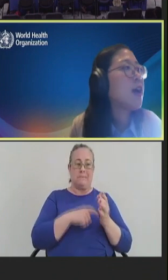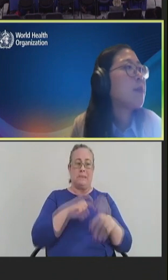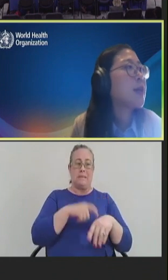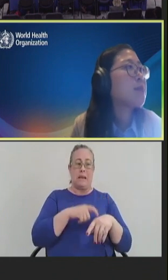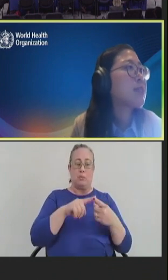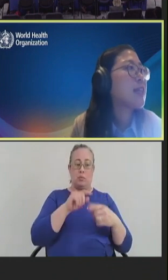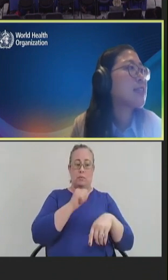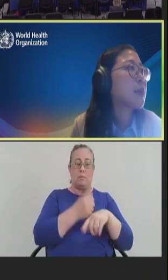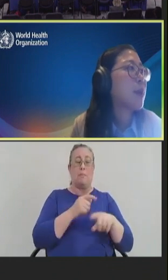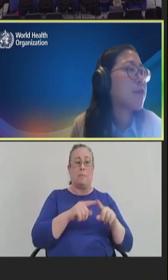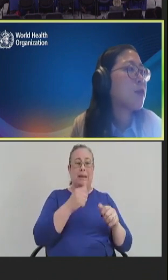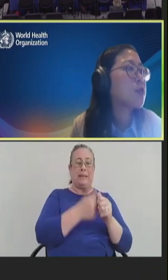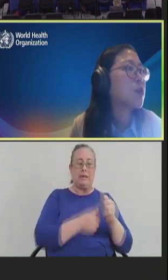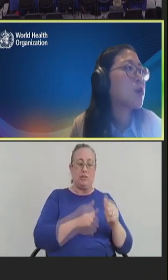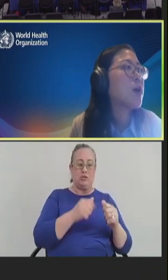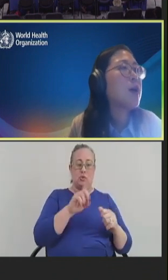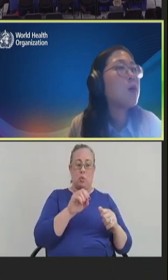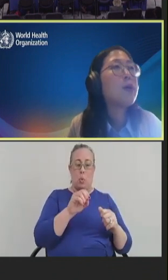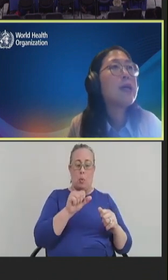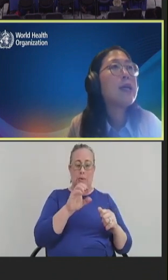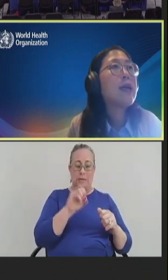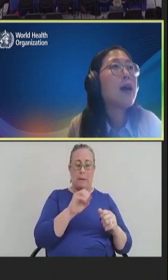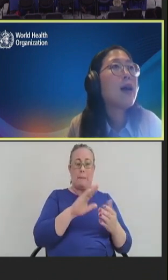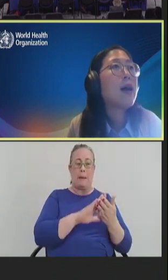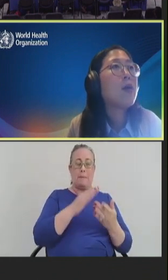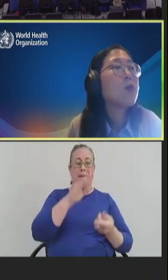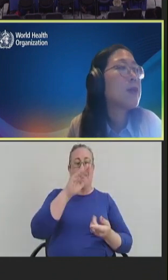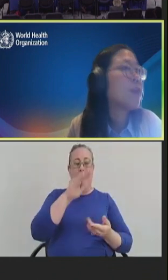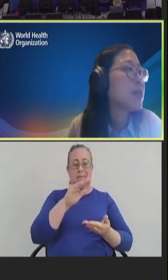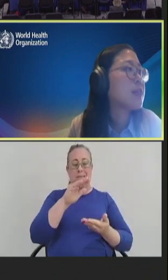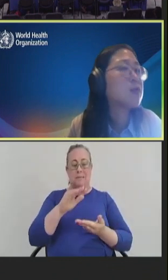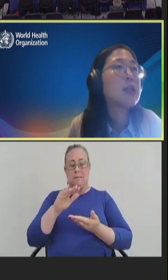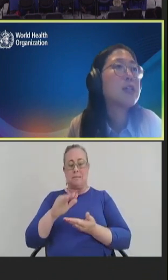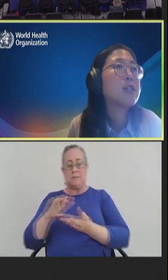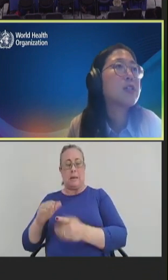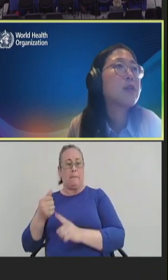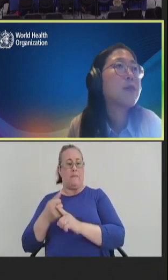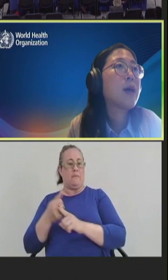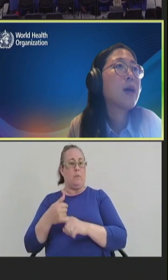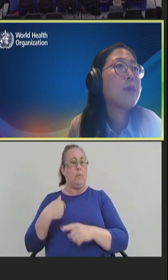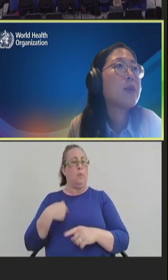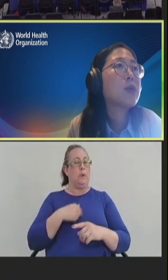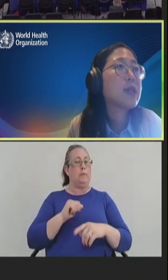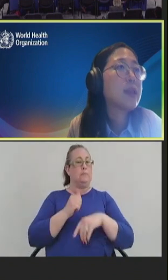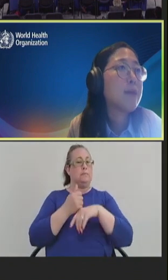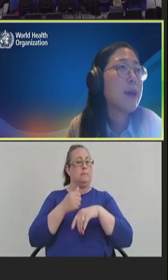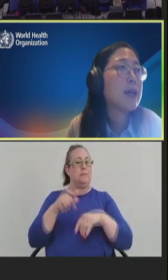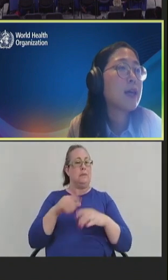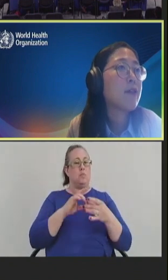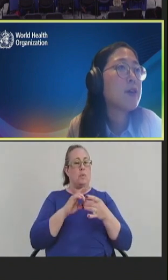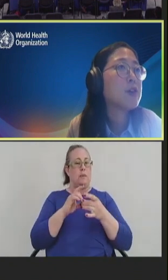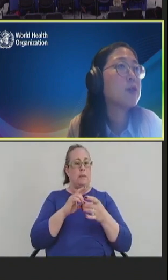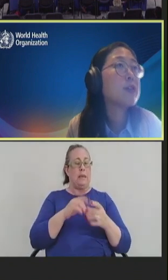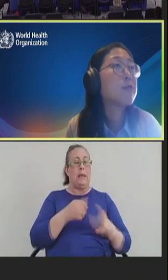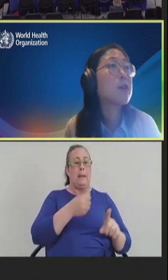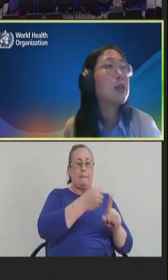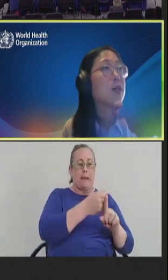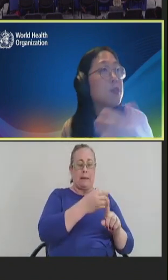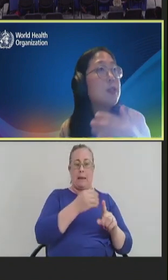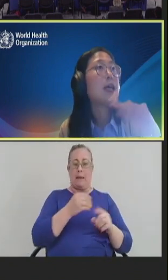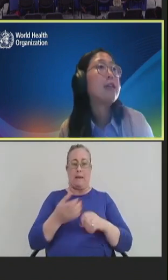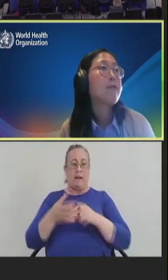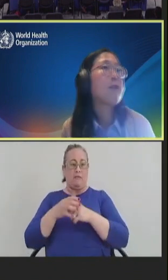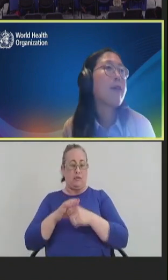doses becomes less impactful. So we fitted this relationship between impact and coverage to